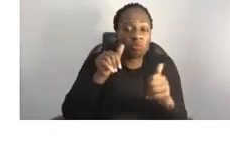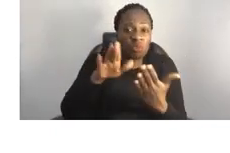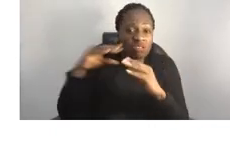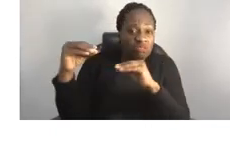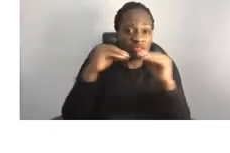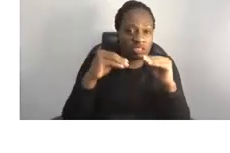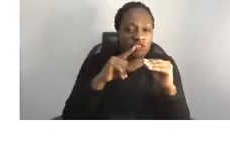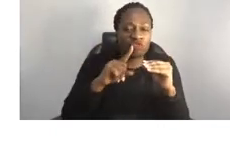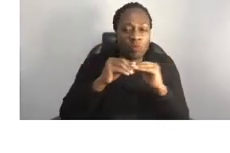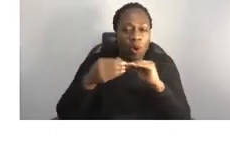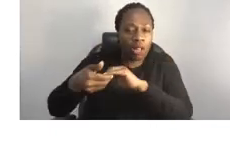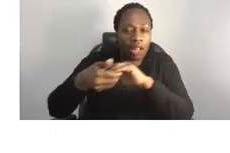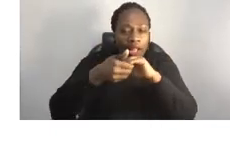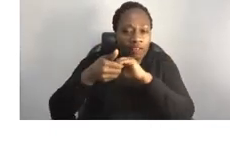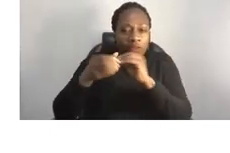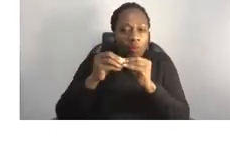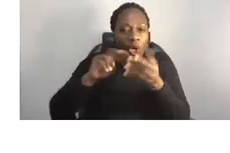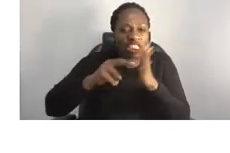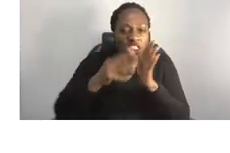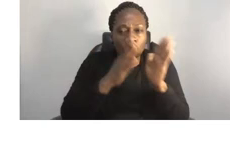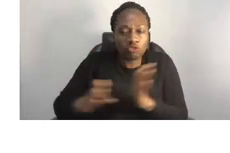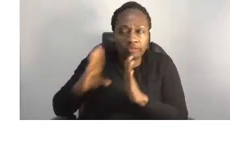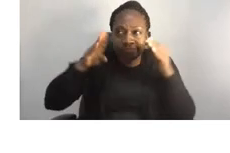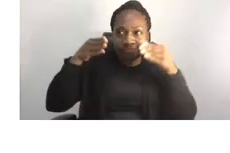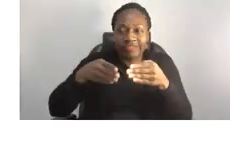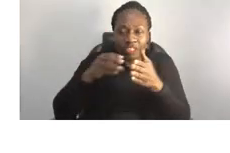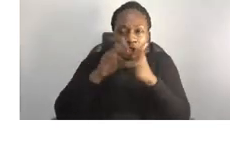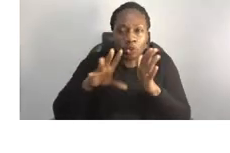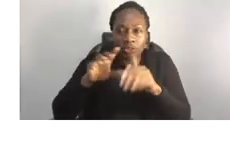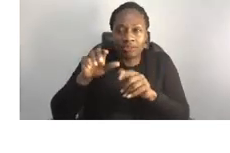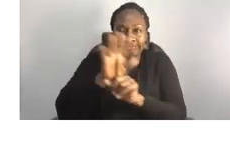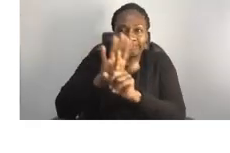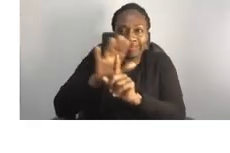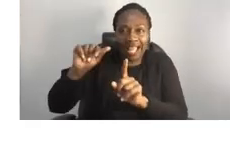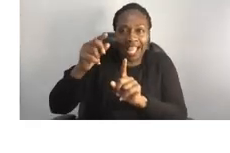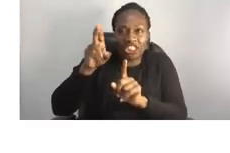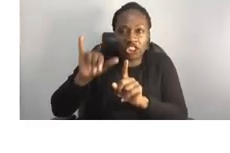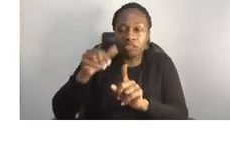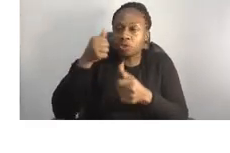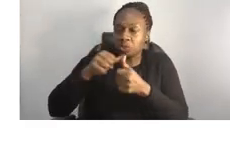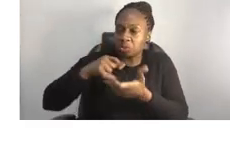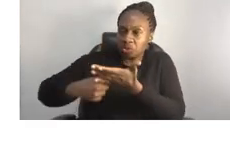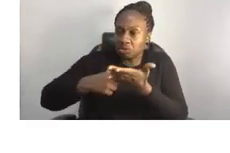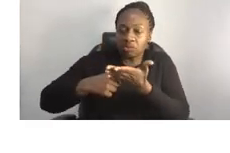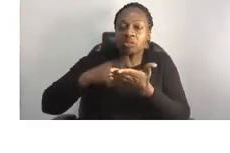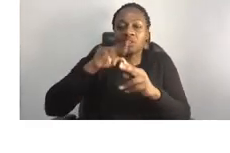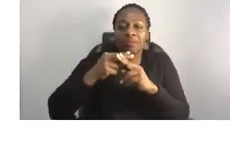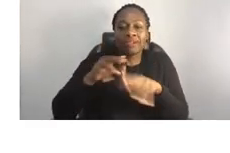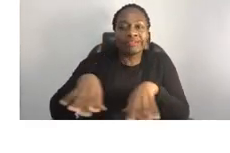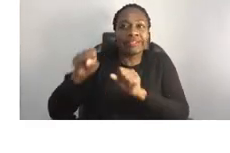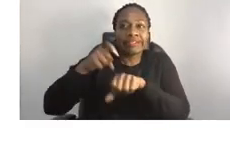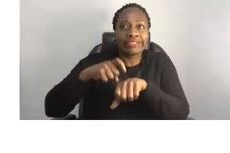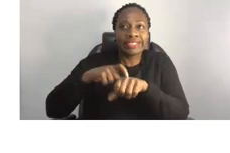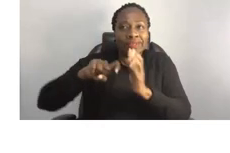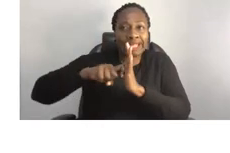very collaborative. It's really an intentional centering of student agency experience, as we've talked about. So taking time to talk about the